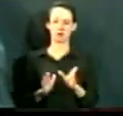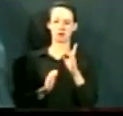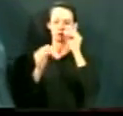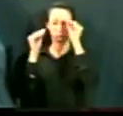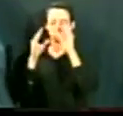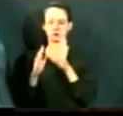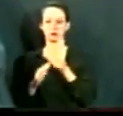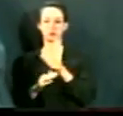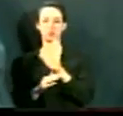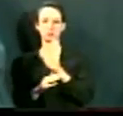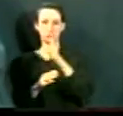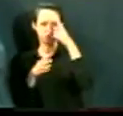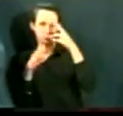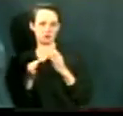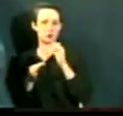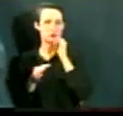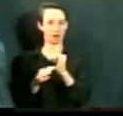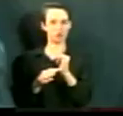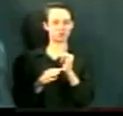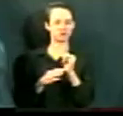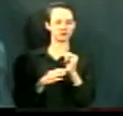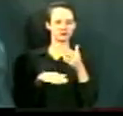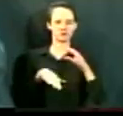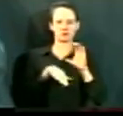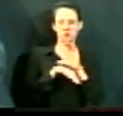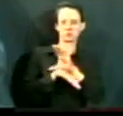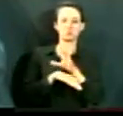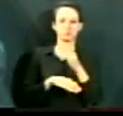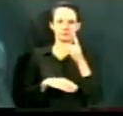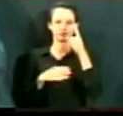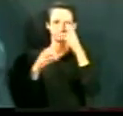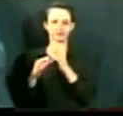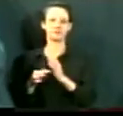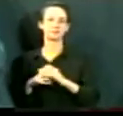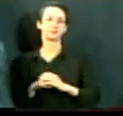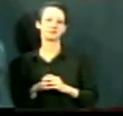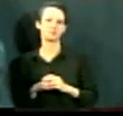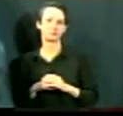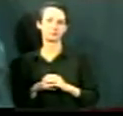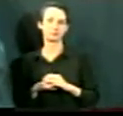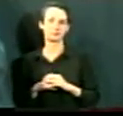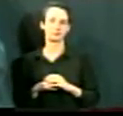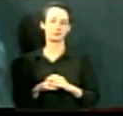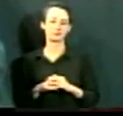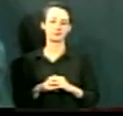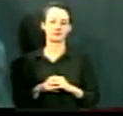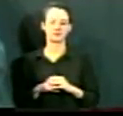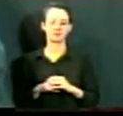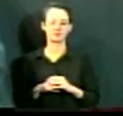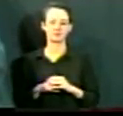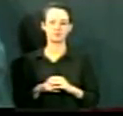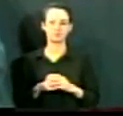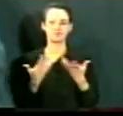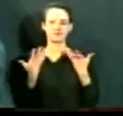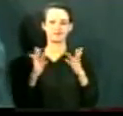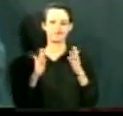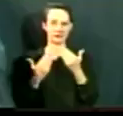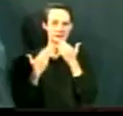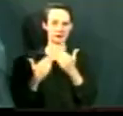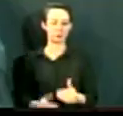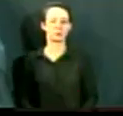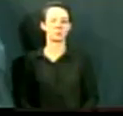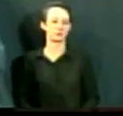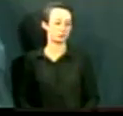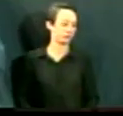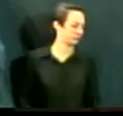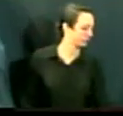choice instead of one that is made for them and other choices being taken off the table. That's it. Thank you. Thank